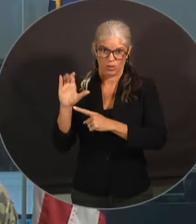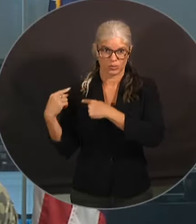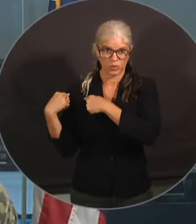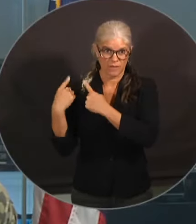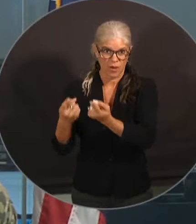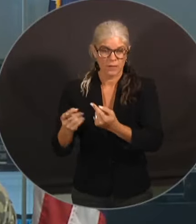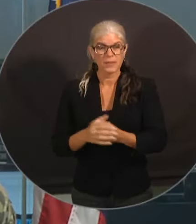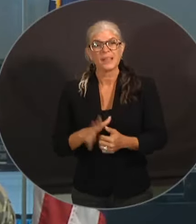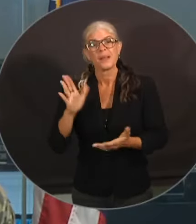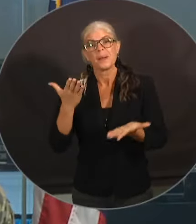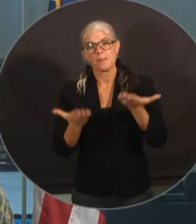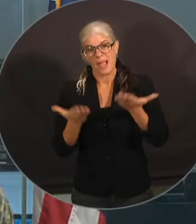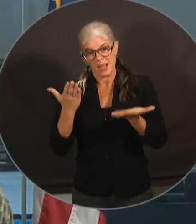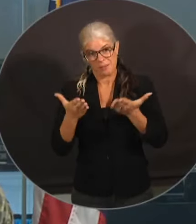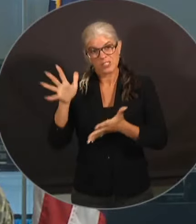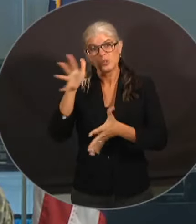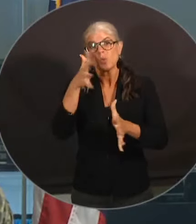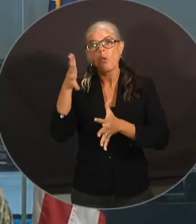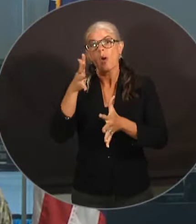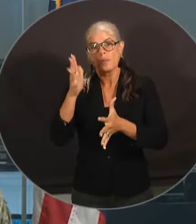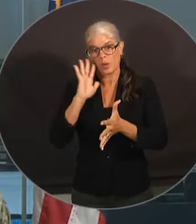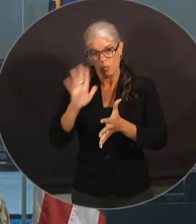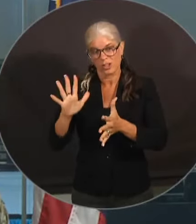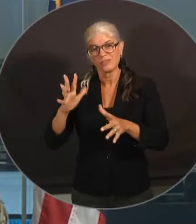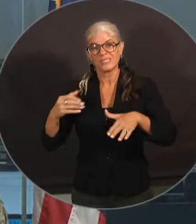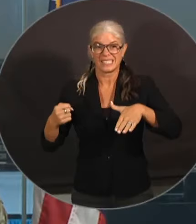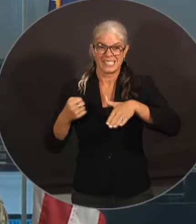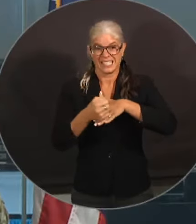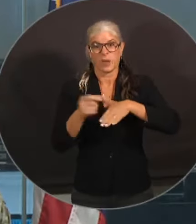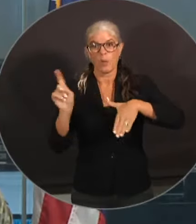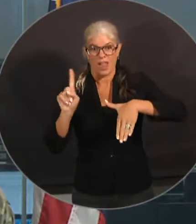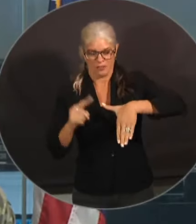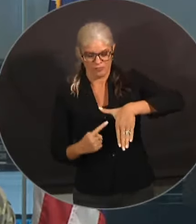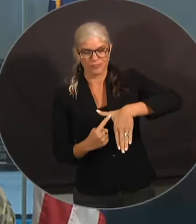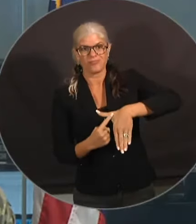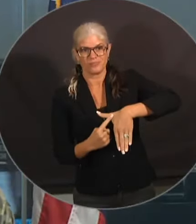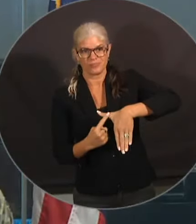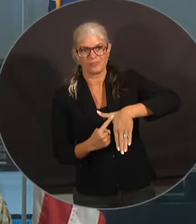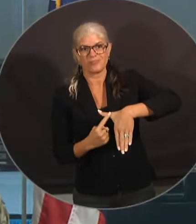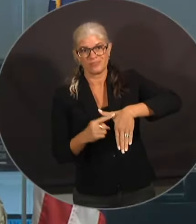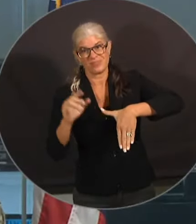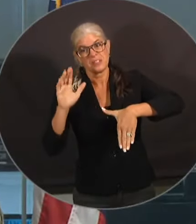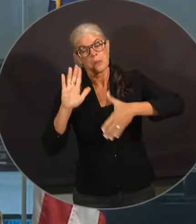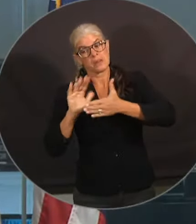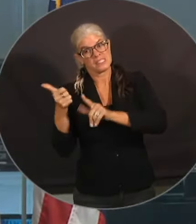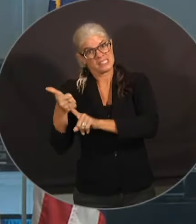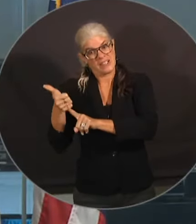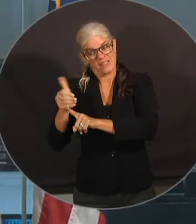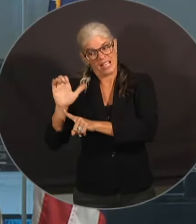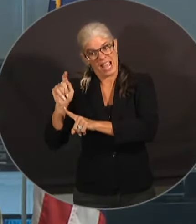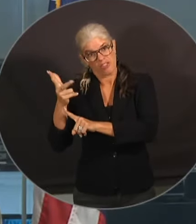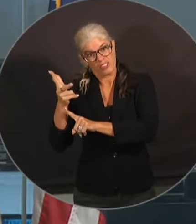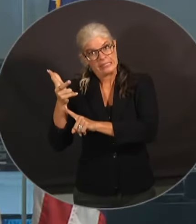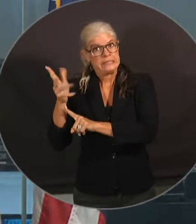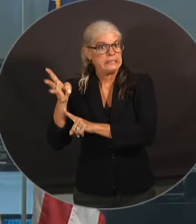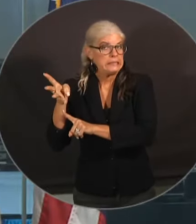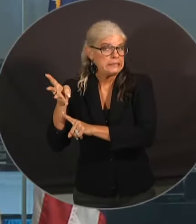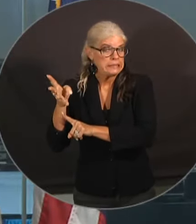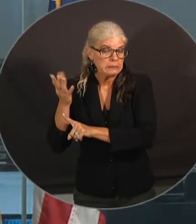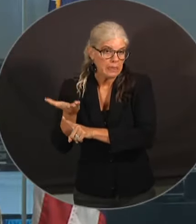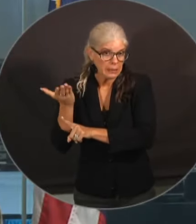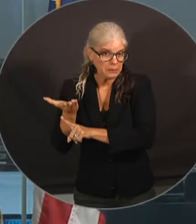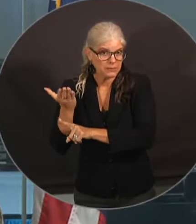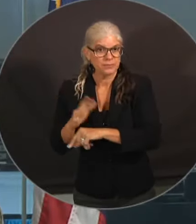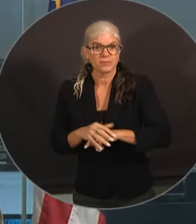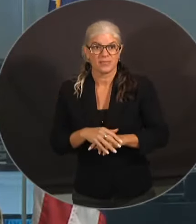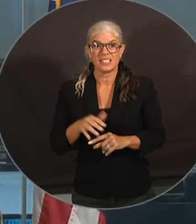this storm could make landfall as a major hurricane, as a Category 3, or even potentially a Category 4. It